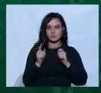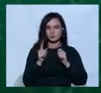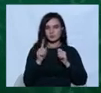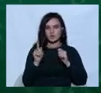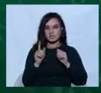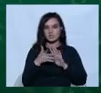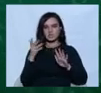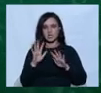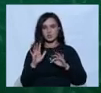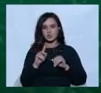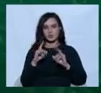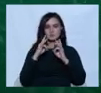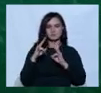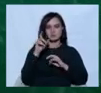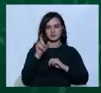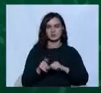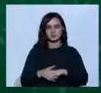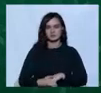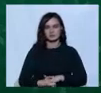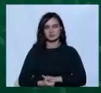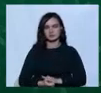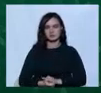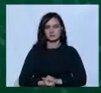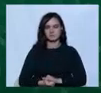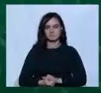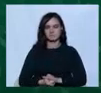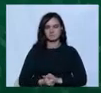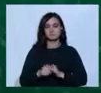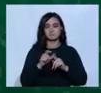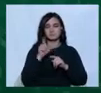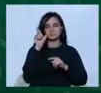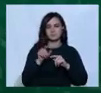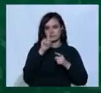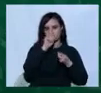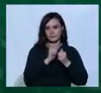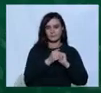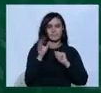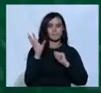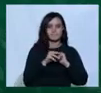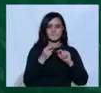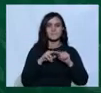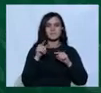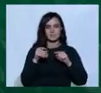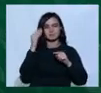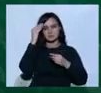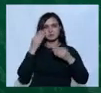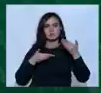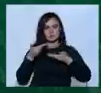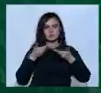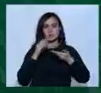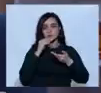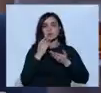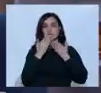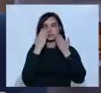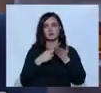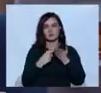dramatical piece. It narrates the story through actions and dialogues of the characters, and of course our work today is a play. Yes,